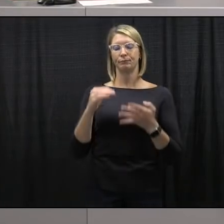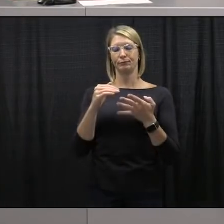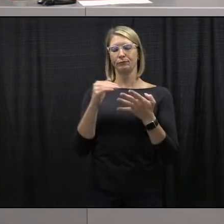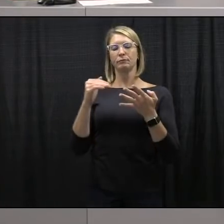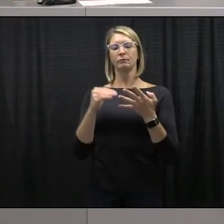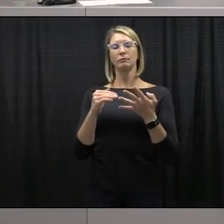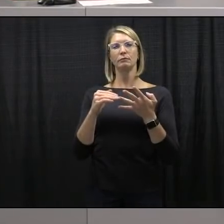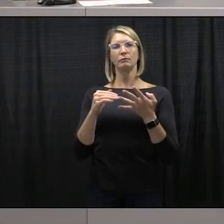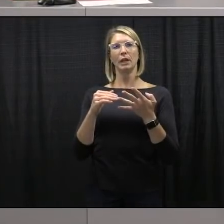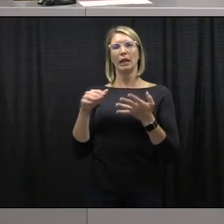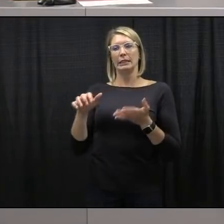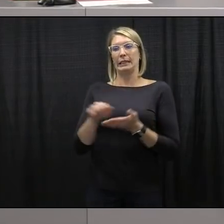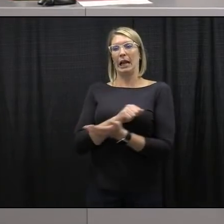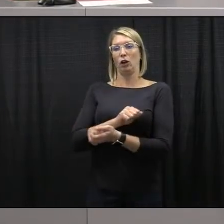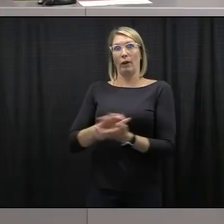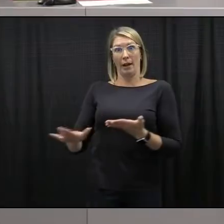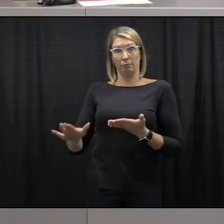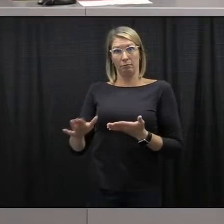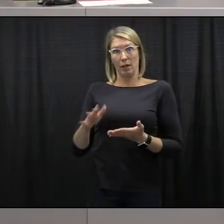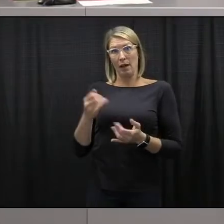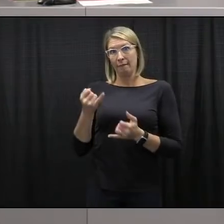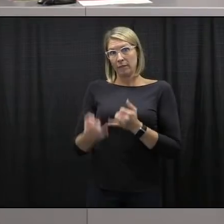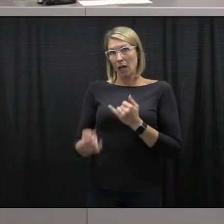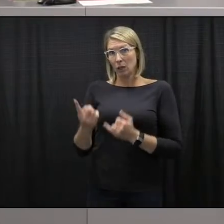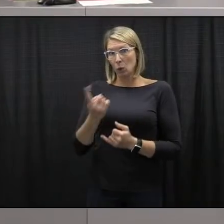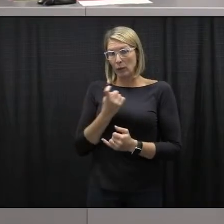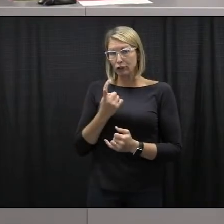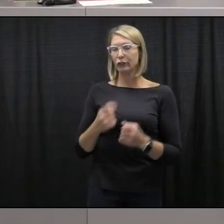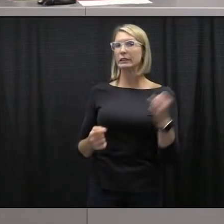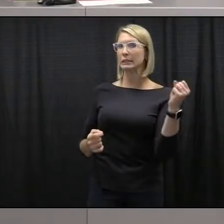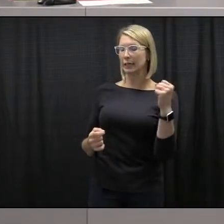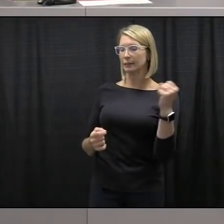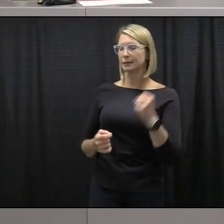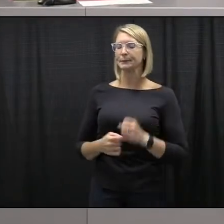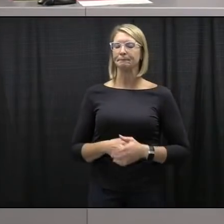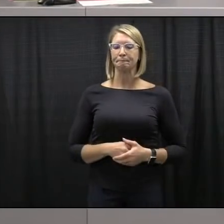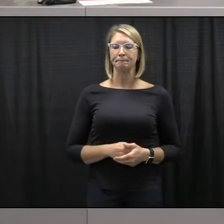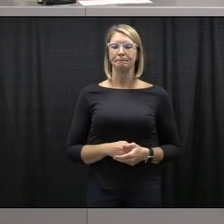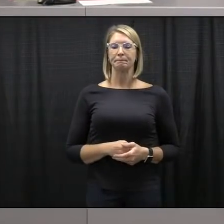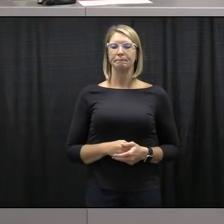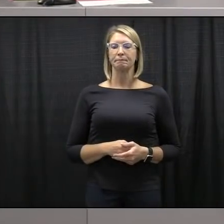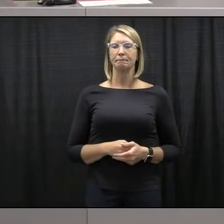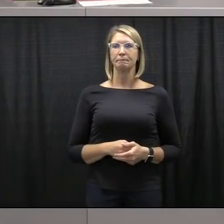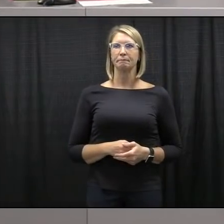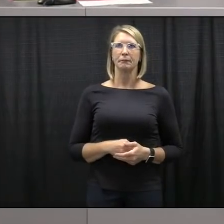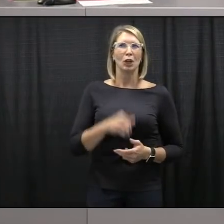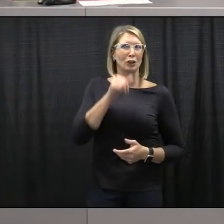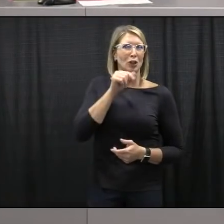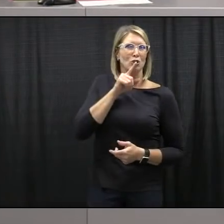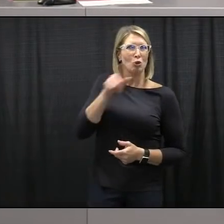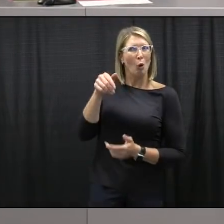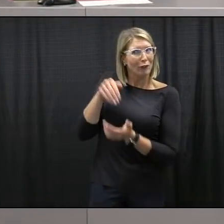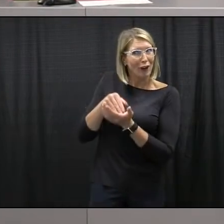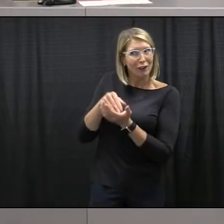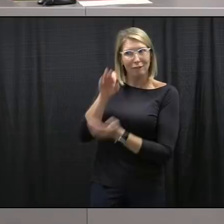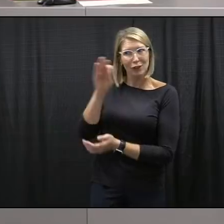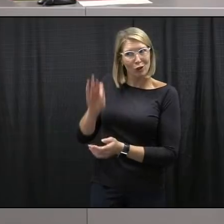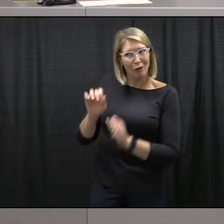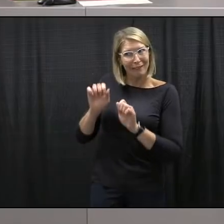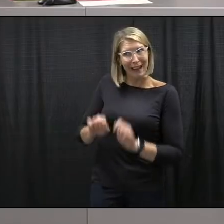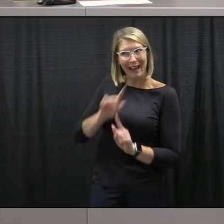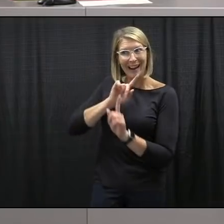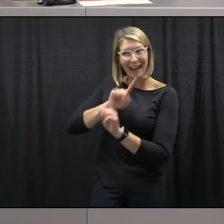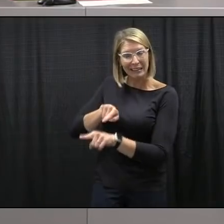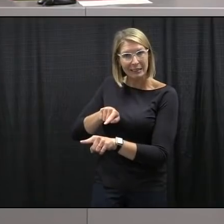Yes. I'm not sure, Dr. Fitzgerald, if you answered this in my last question, but we see